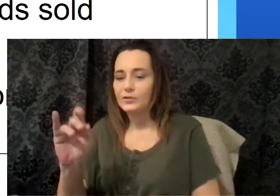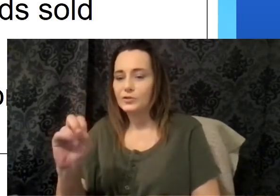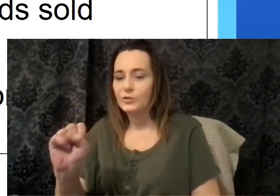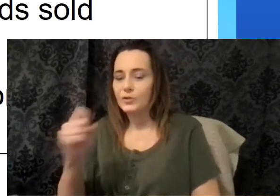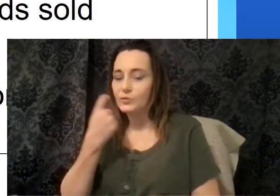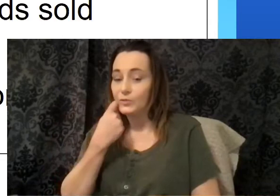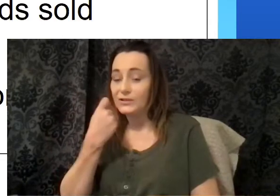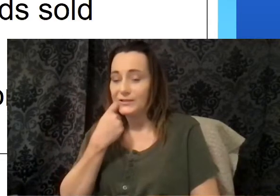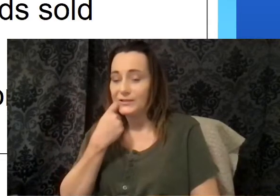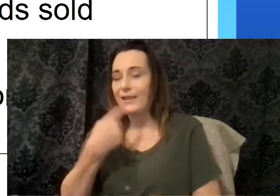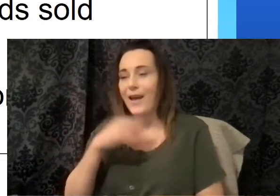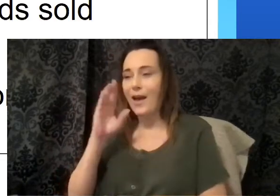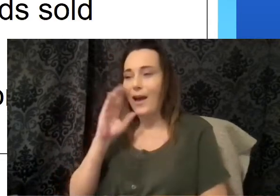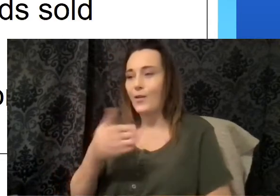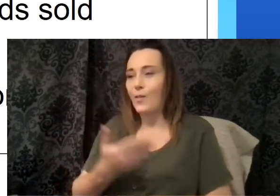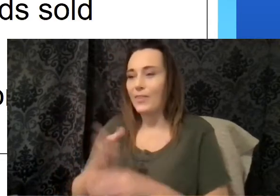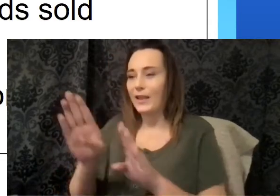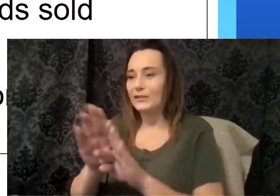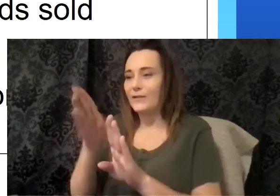there.